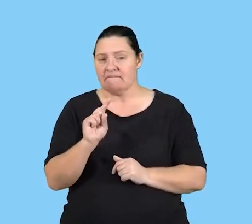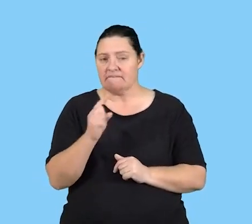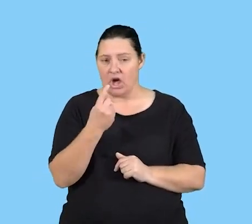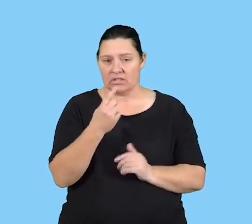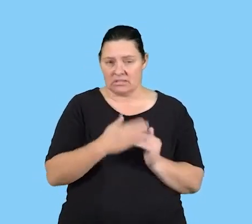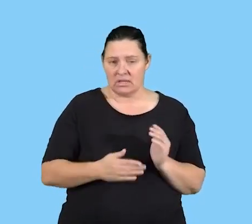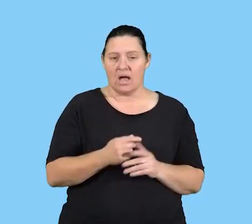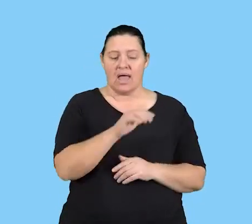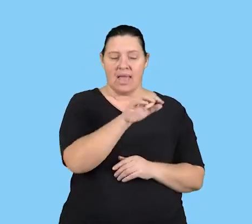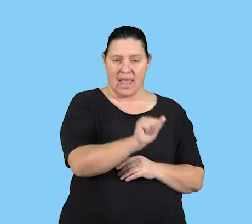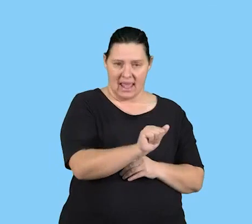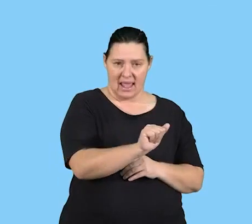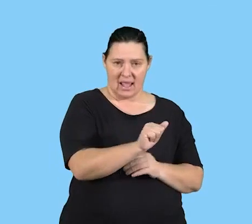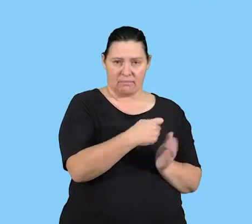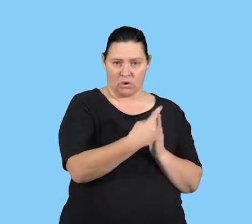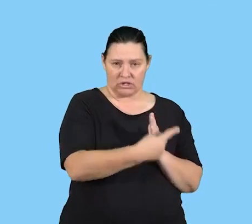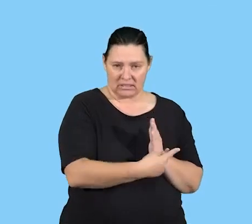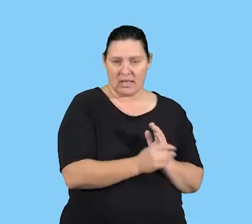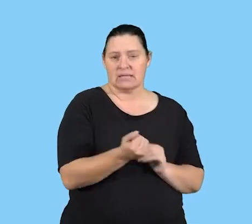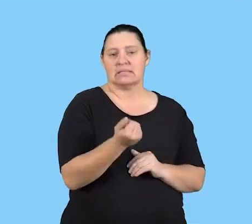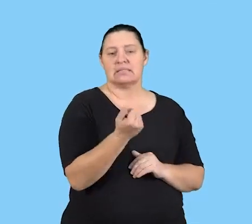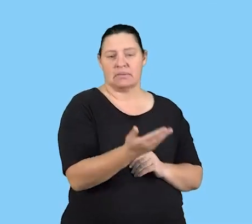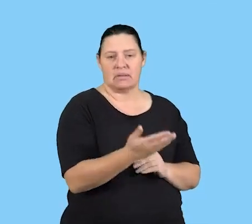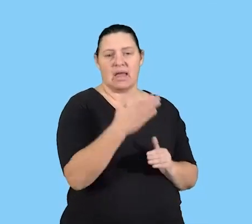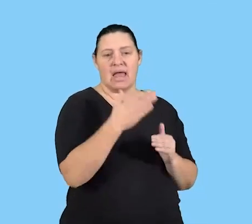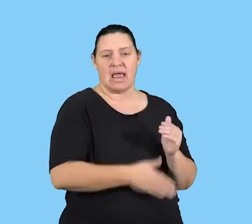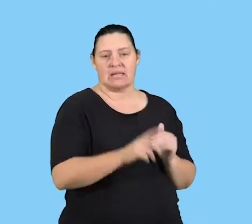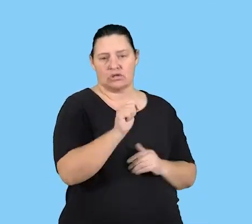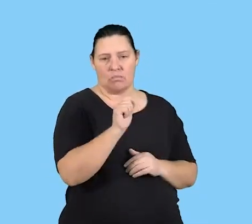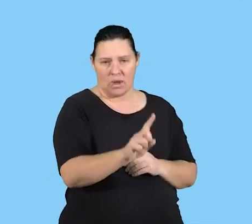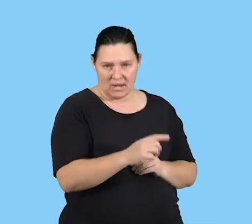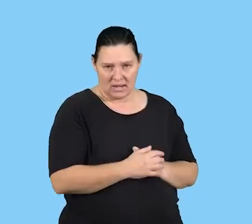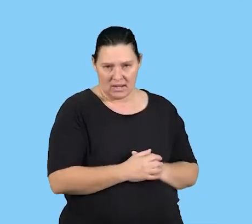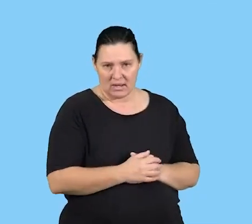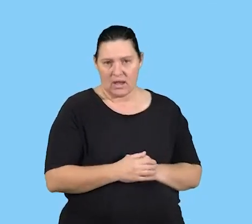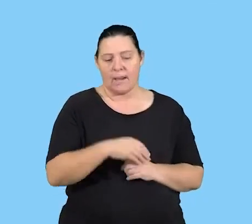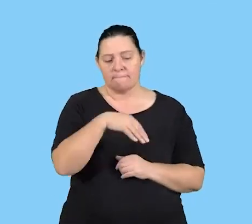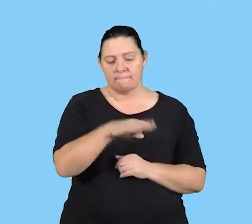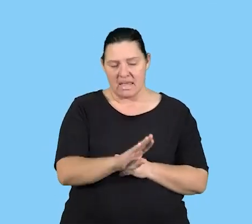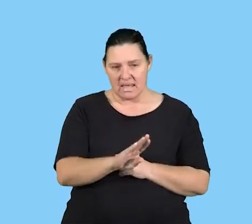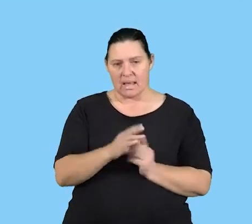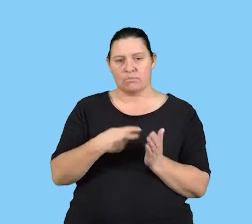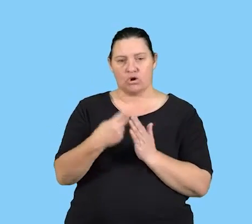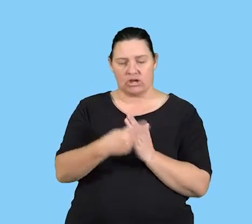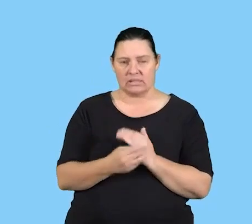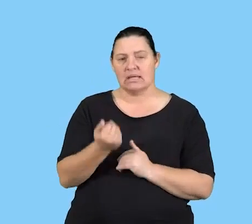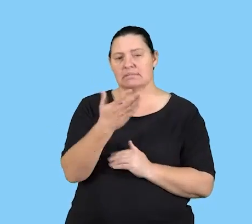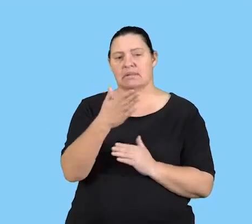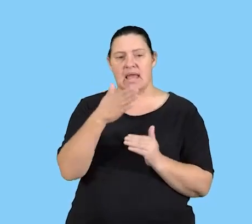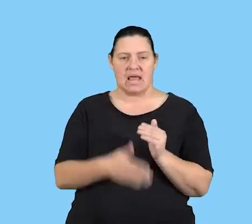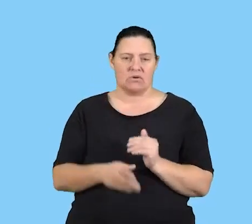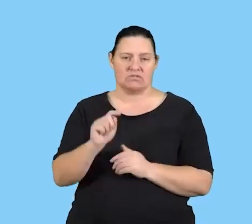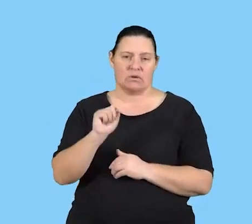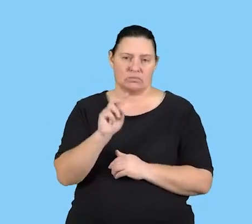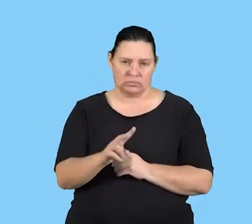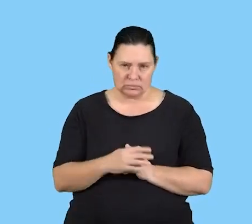part, that is section A of the project, should be submitted by the end of term 1. Section B of the project should be submitted by